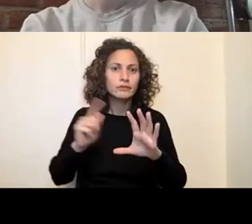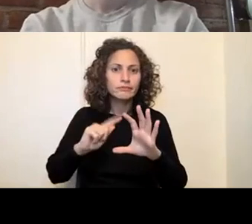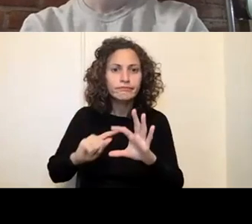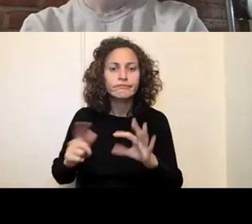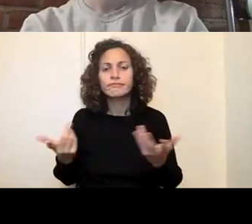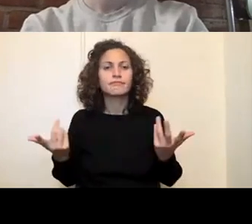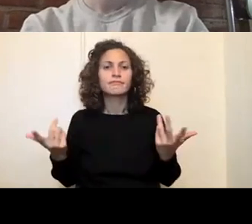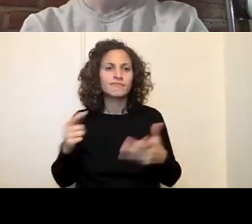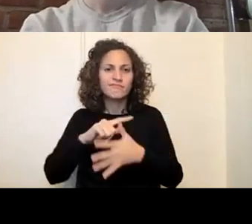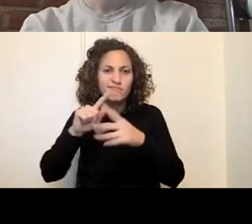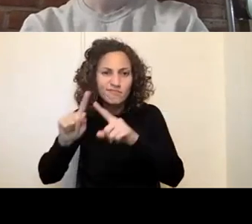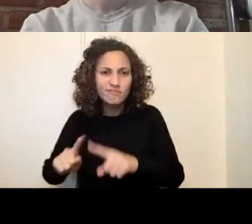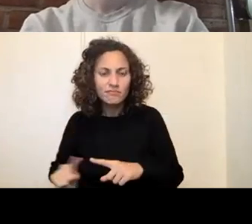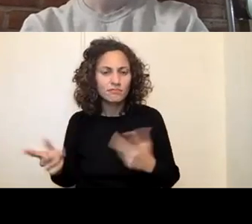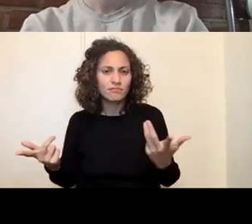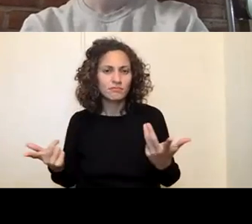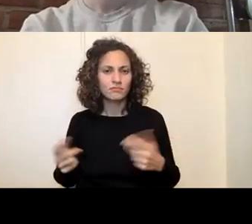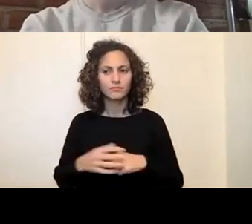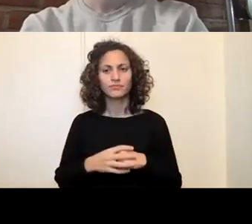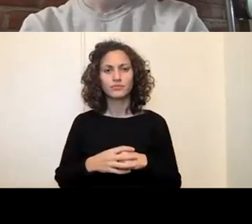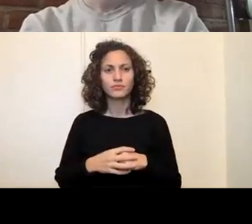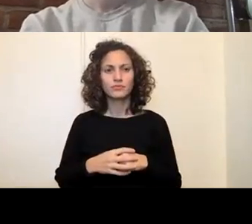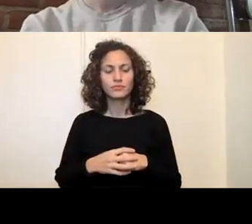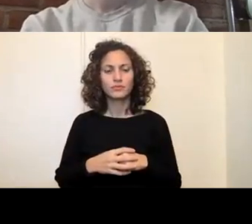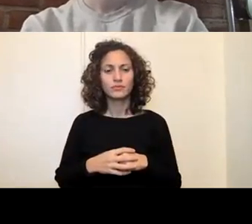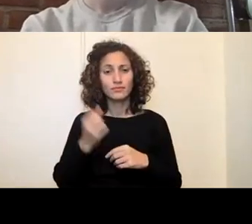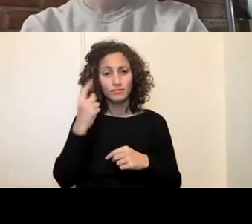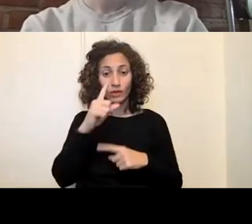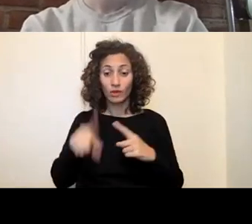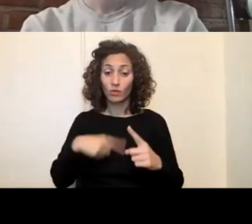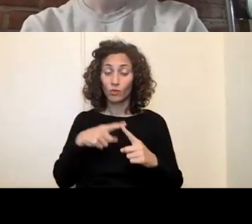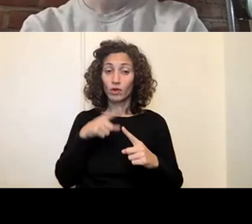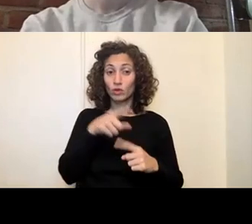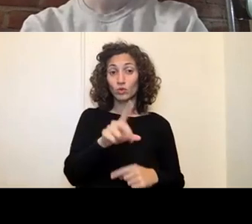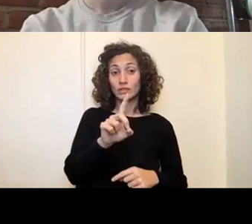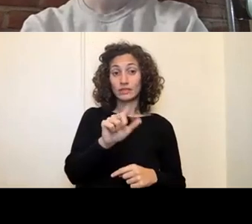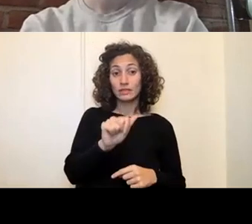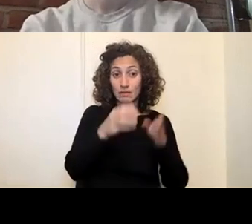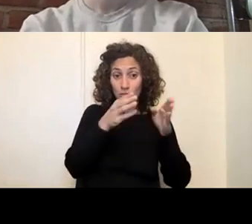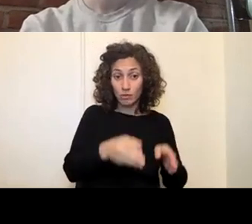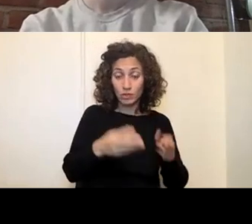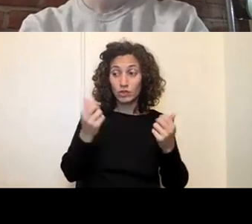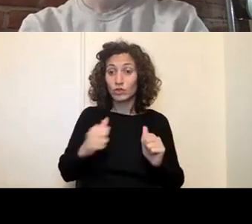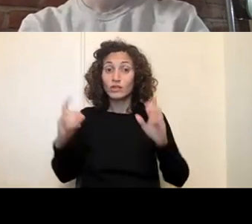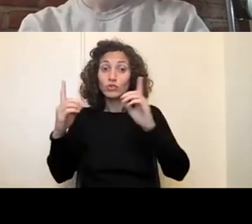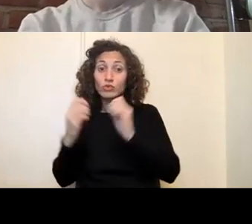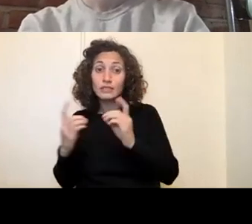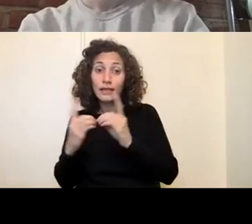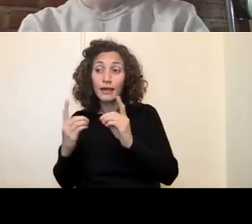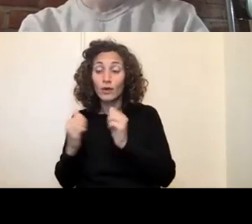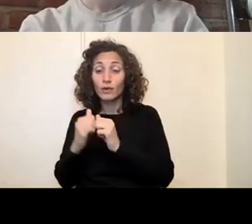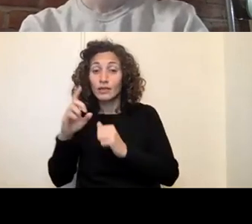there's a difference between when you're disabled, trying to date a non-disabled person and trying to date a